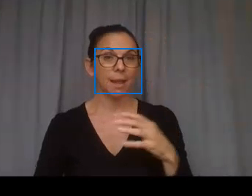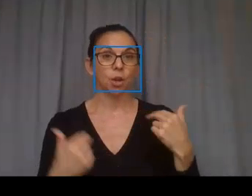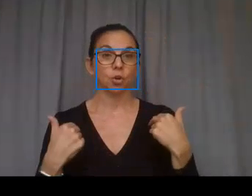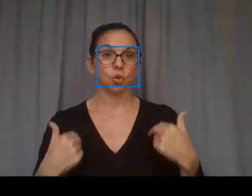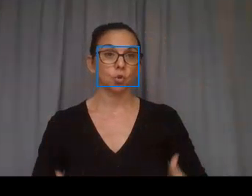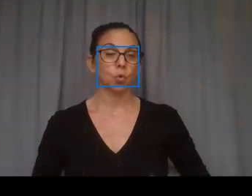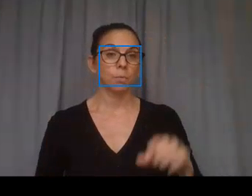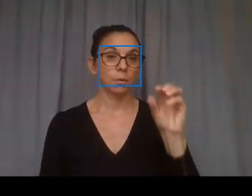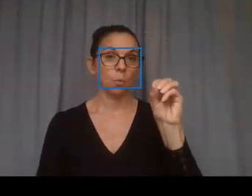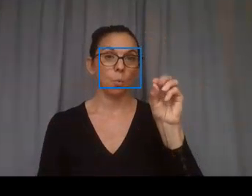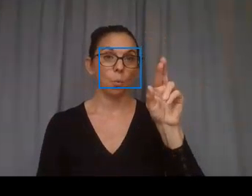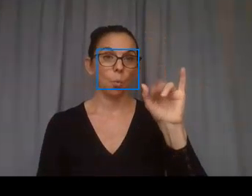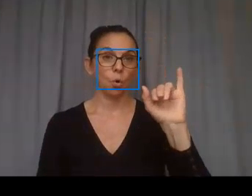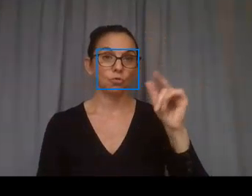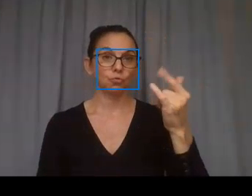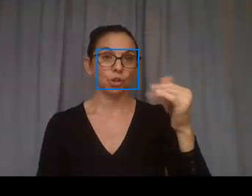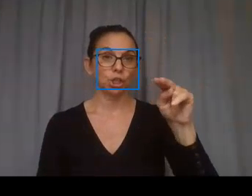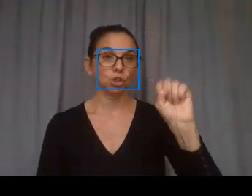Origins.